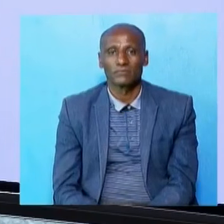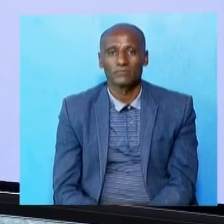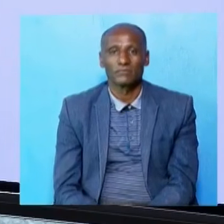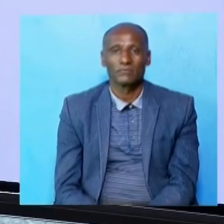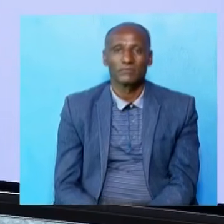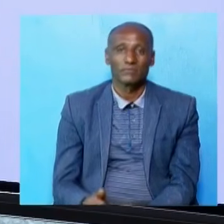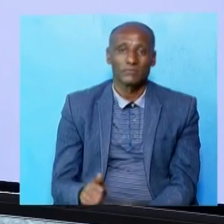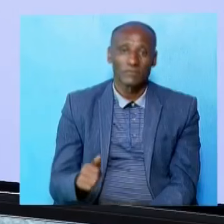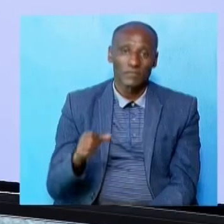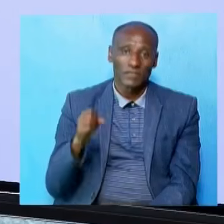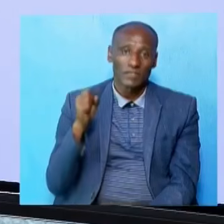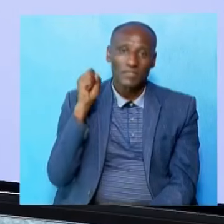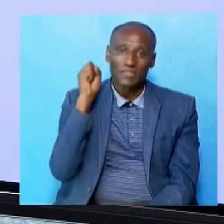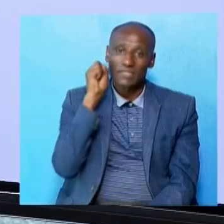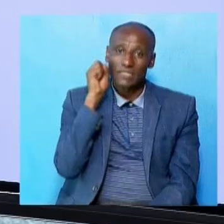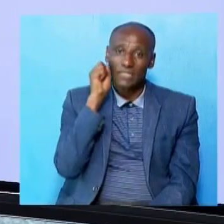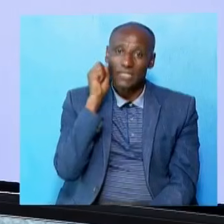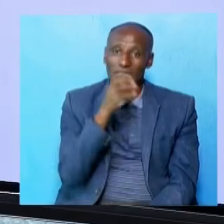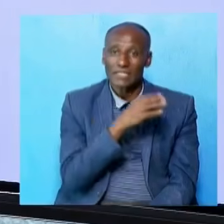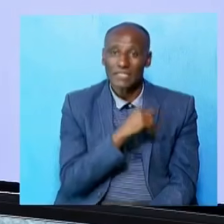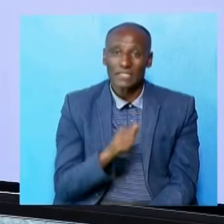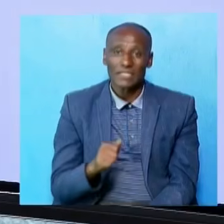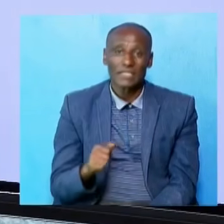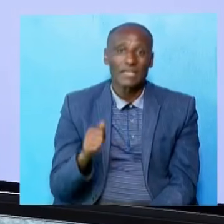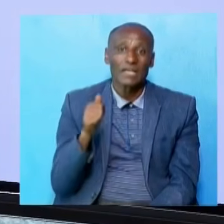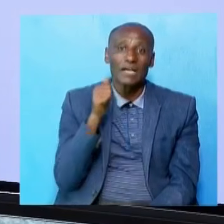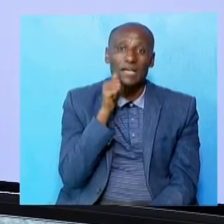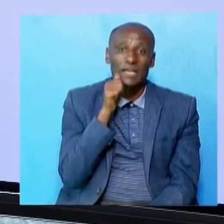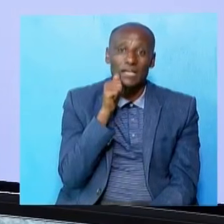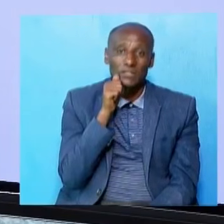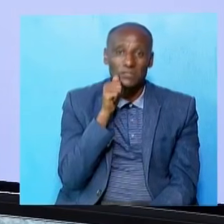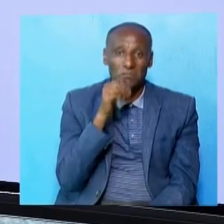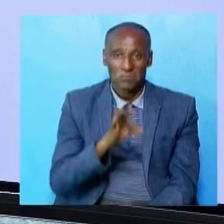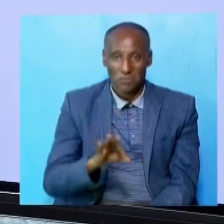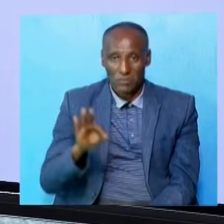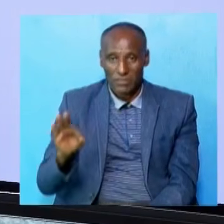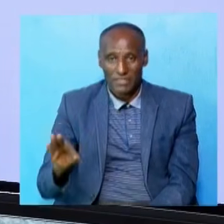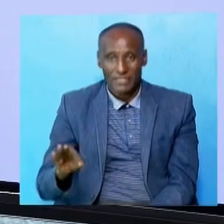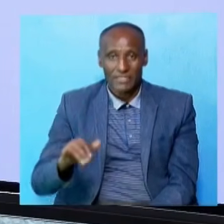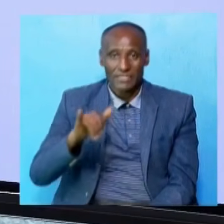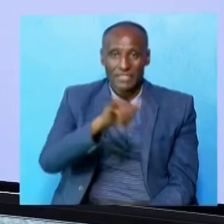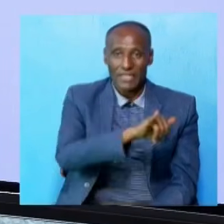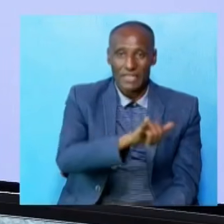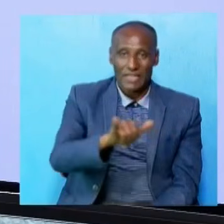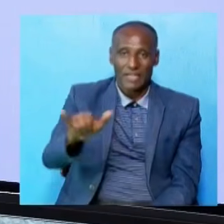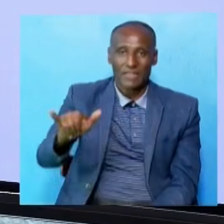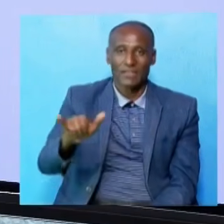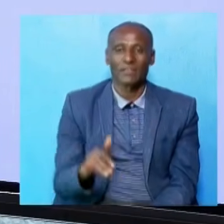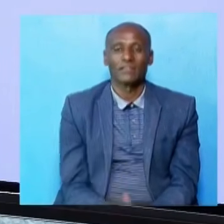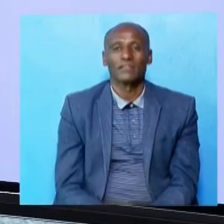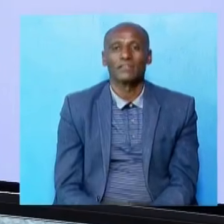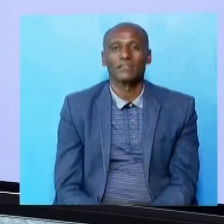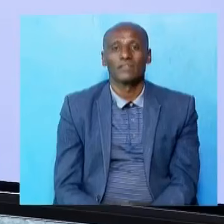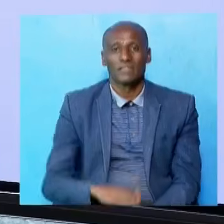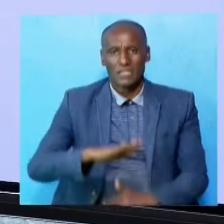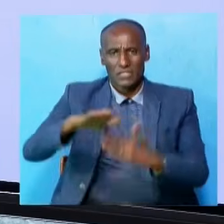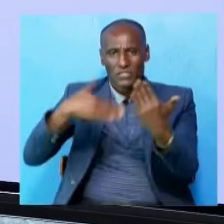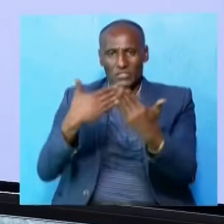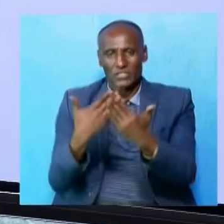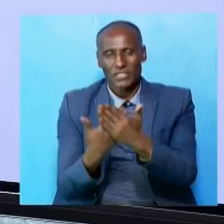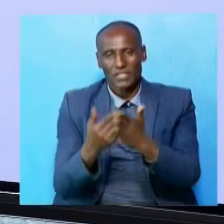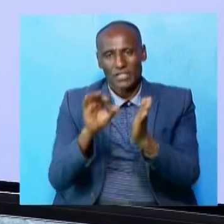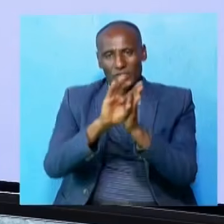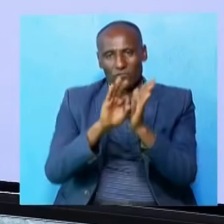Senait and Ayantu is replaced as what? They, right? Okay, so this is generally the form